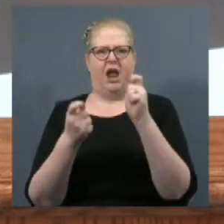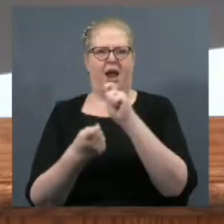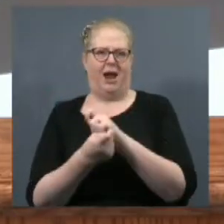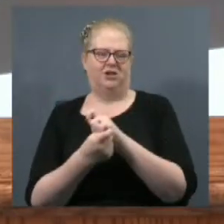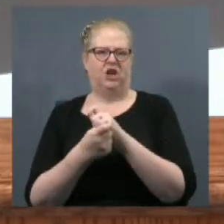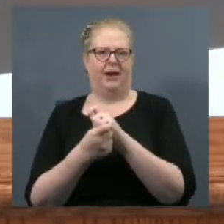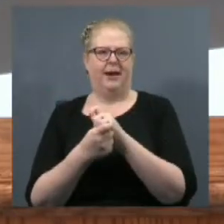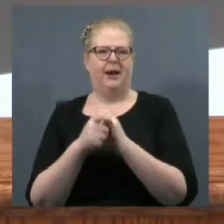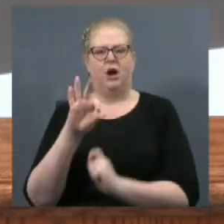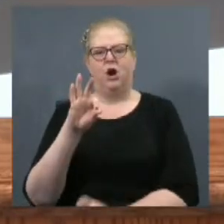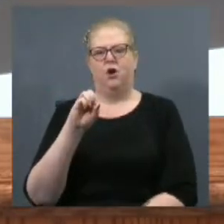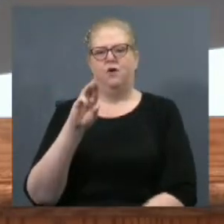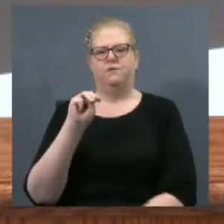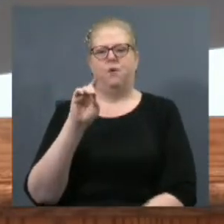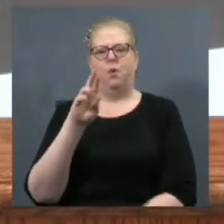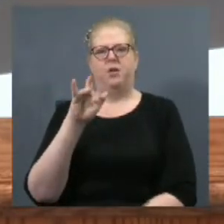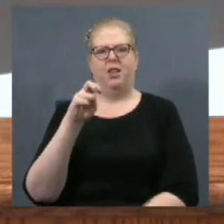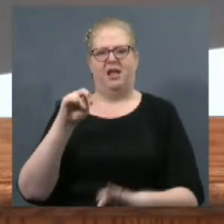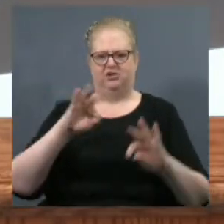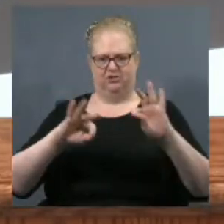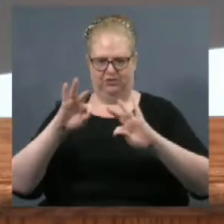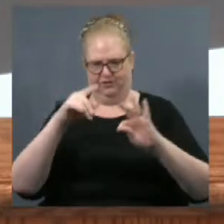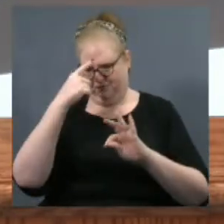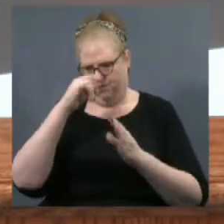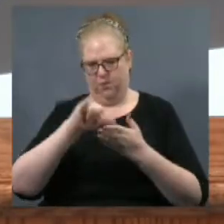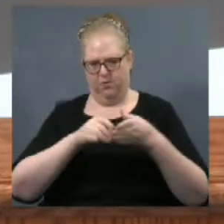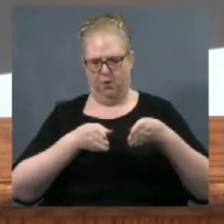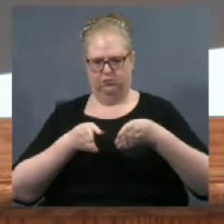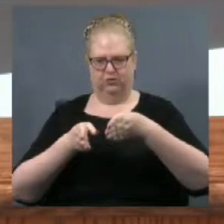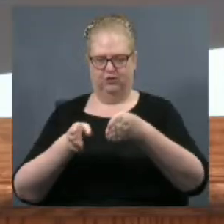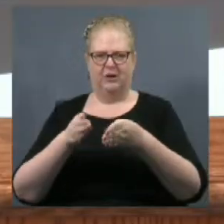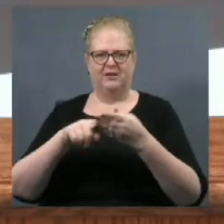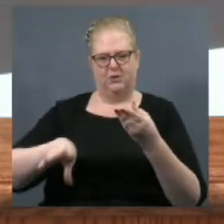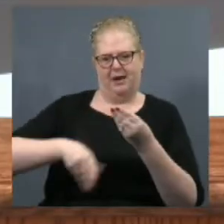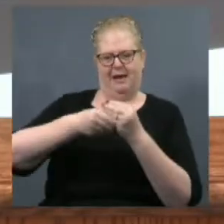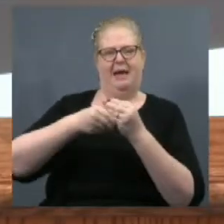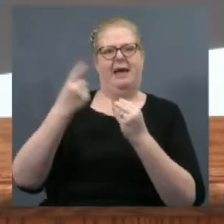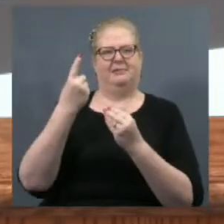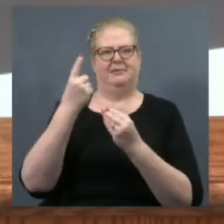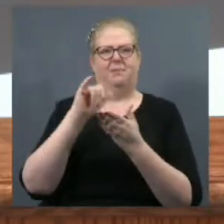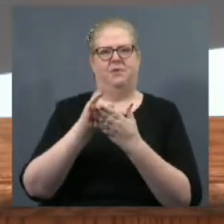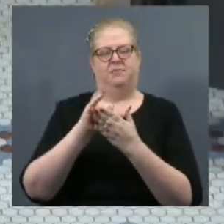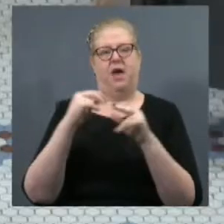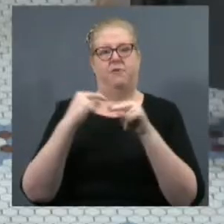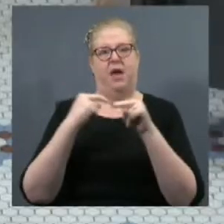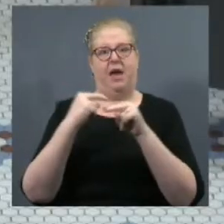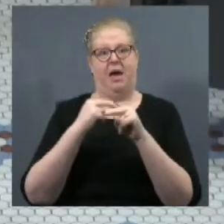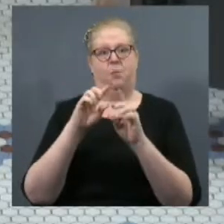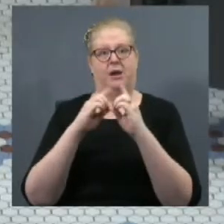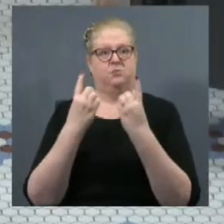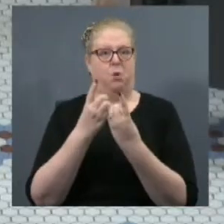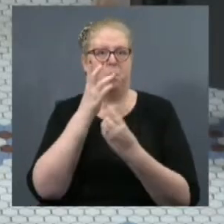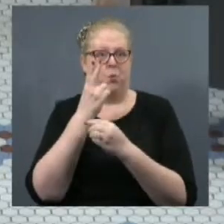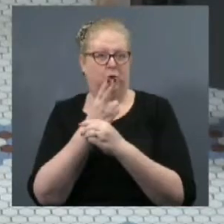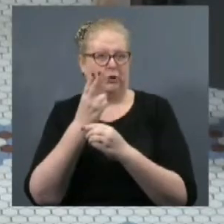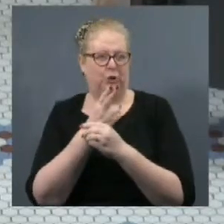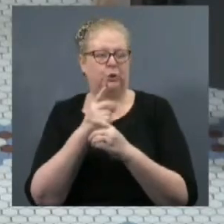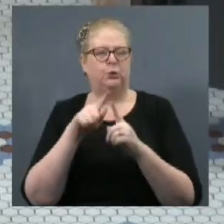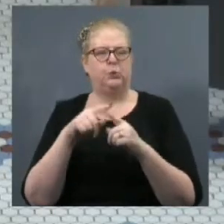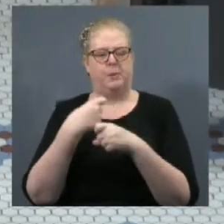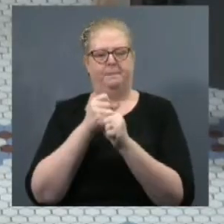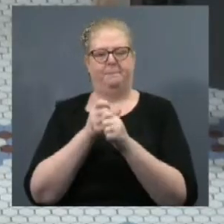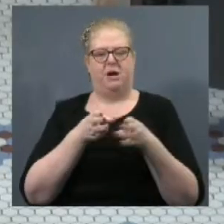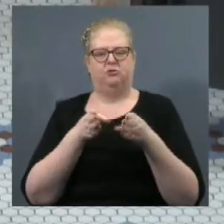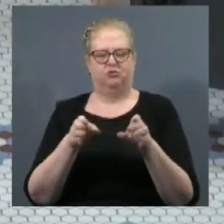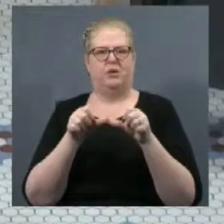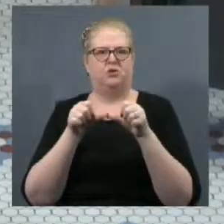on our arterial streets to try to get some longer. There's some type of additive they use at the highway department. Is that happening? So, yes, sir.